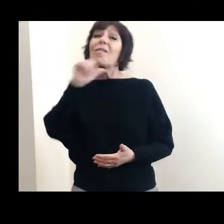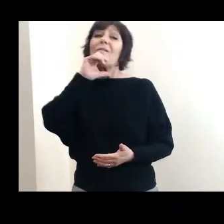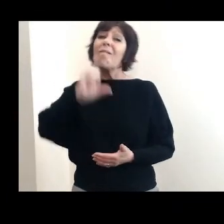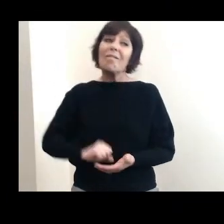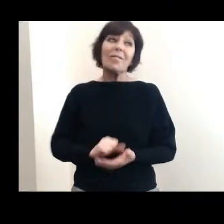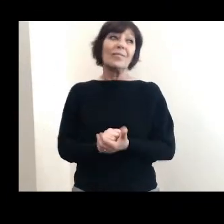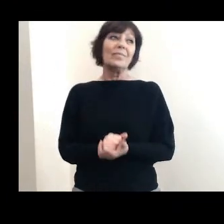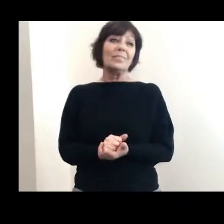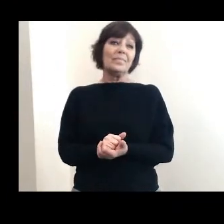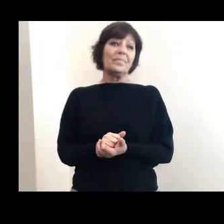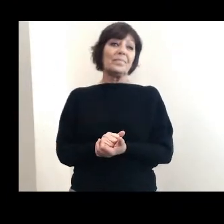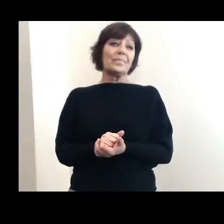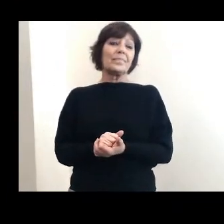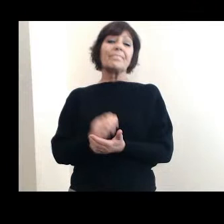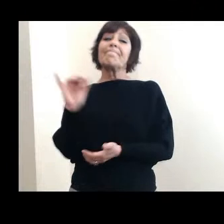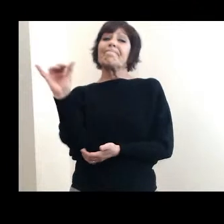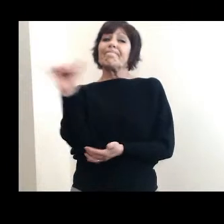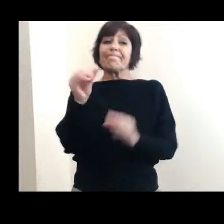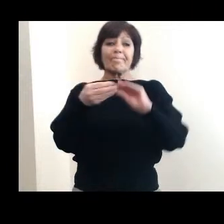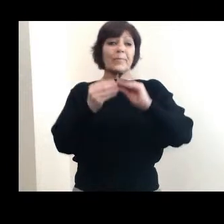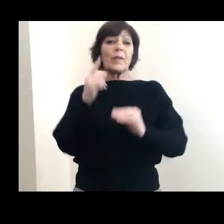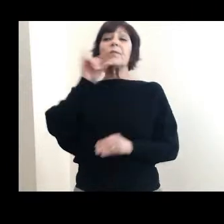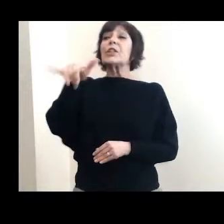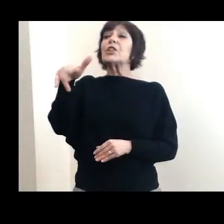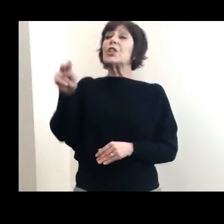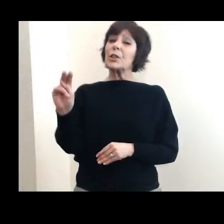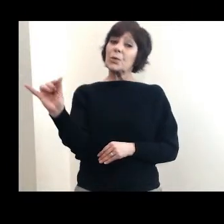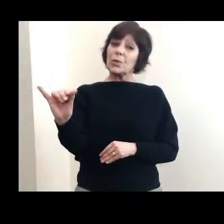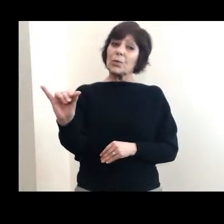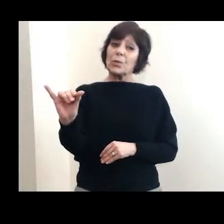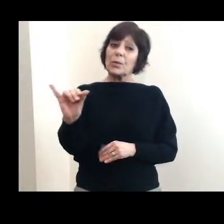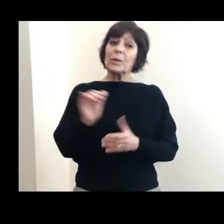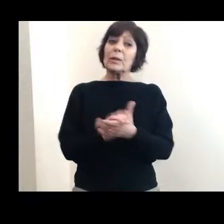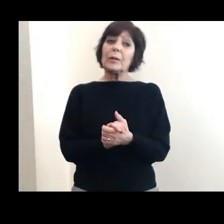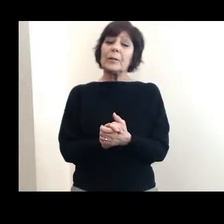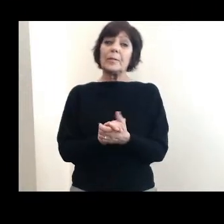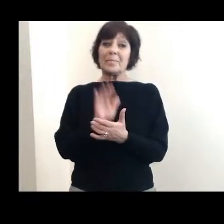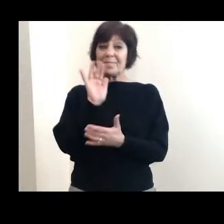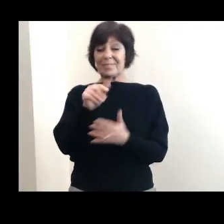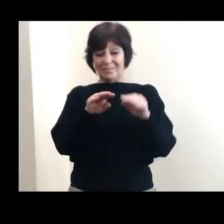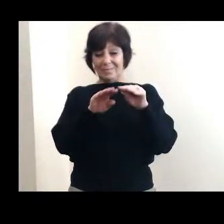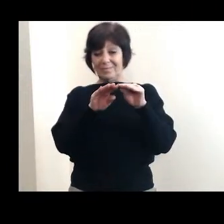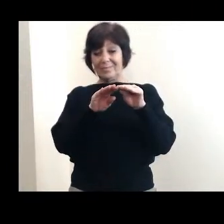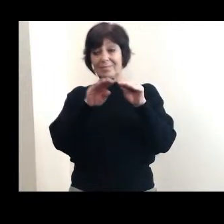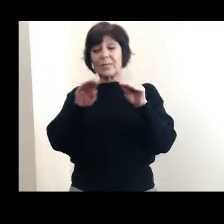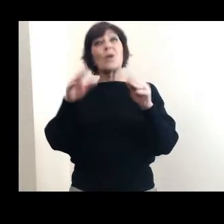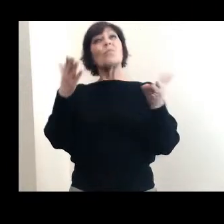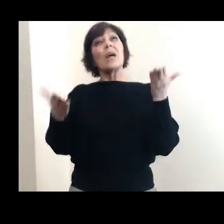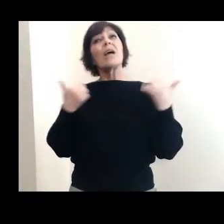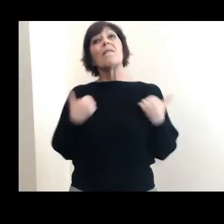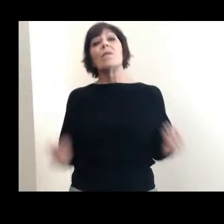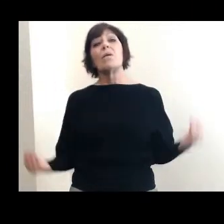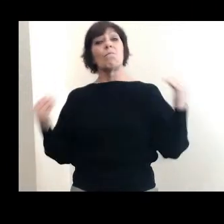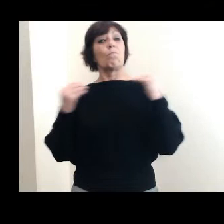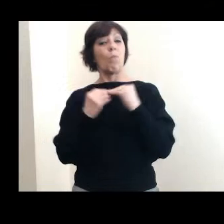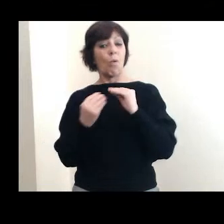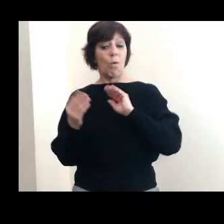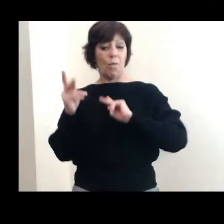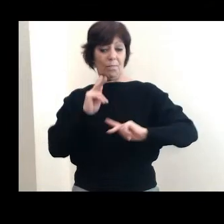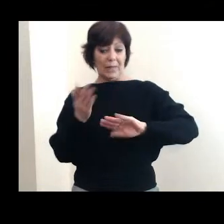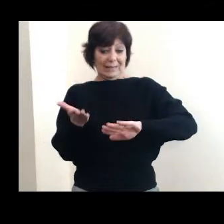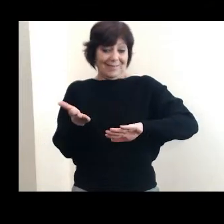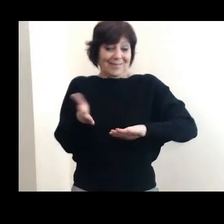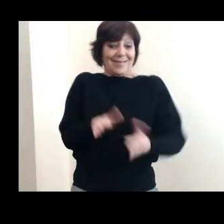And very similar numbers for January. Actually, at the trend we're going at, we'll probably have more people